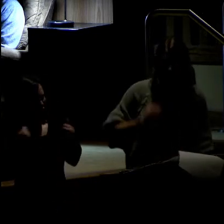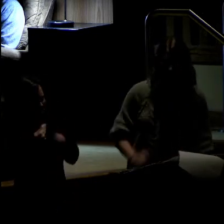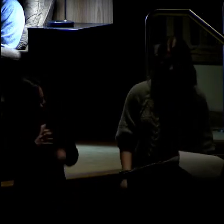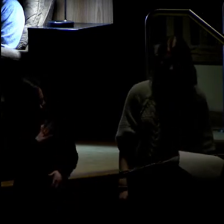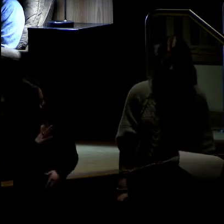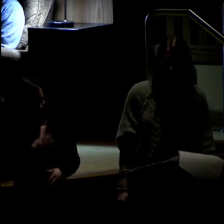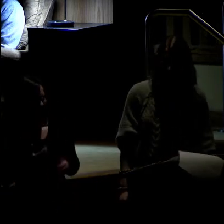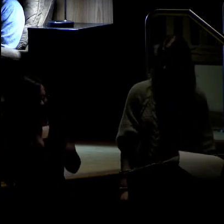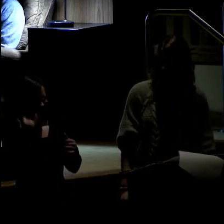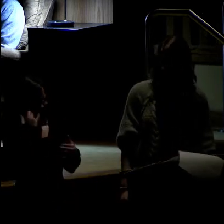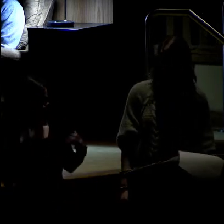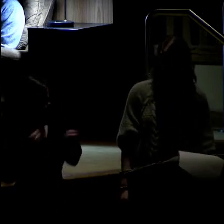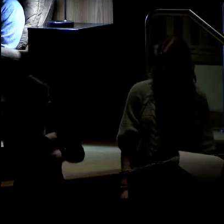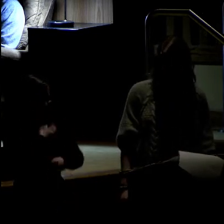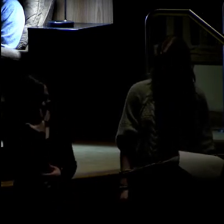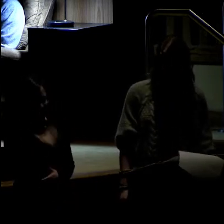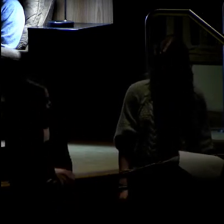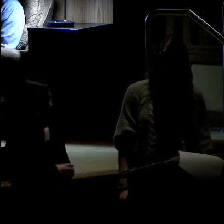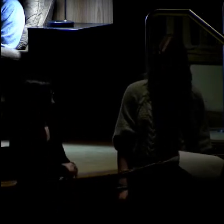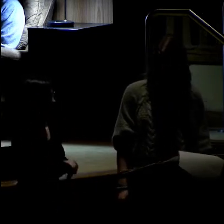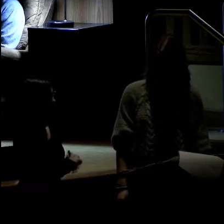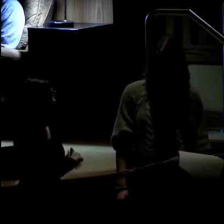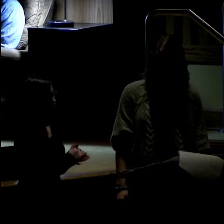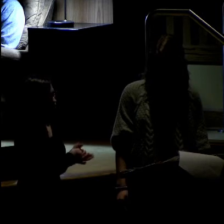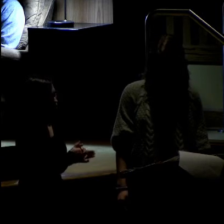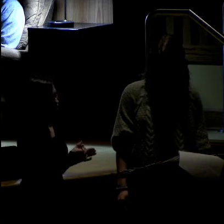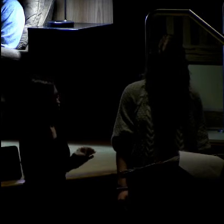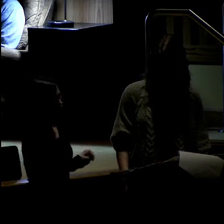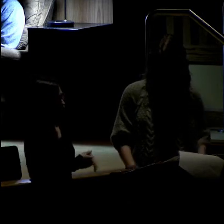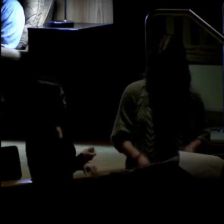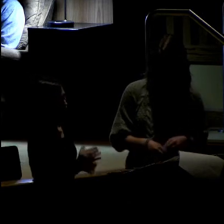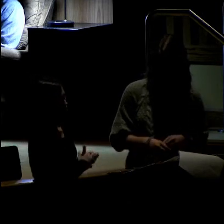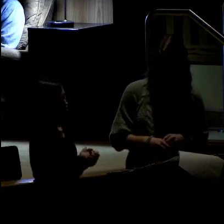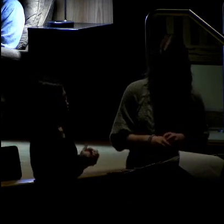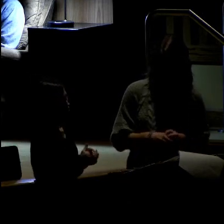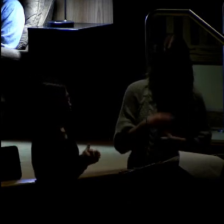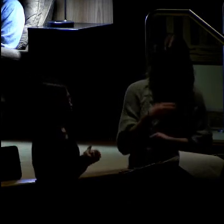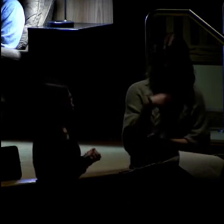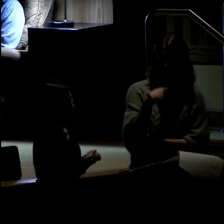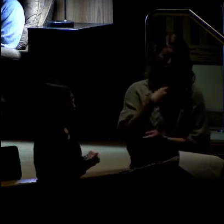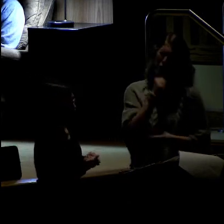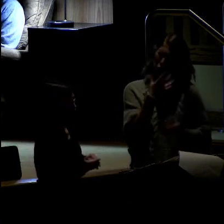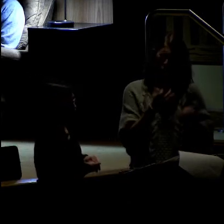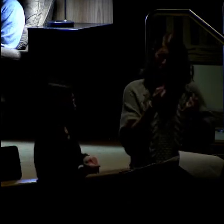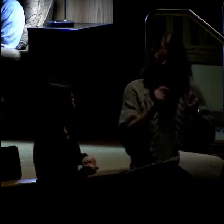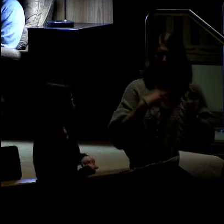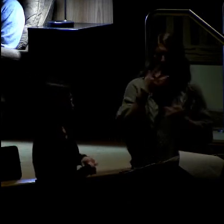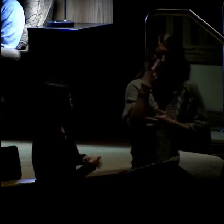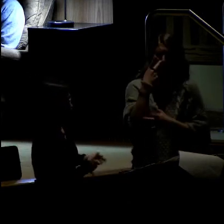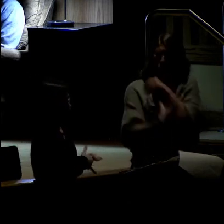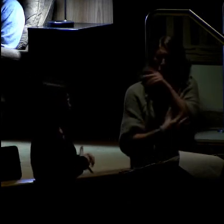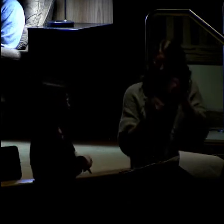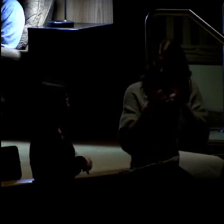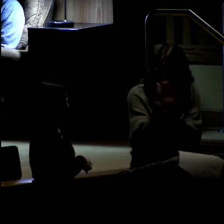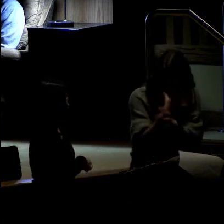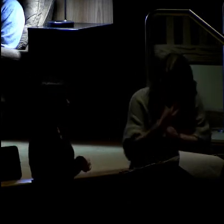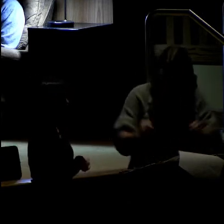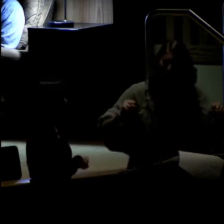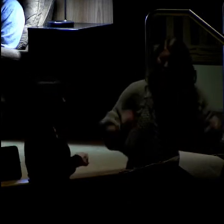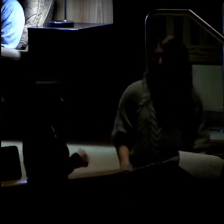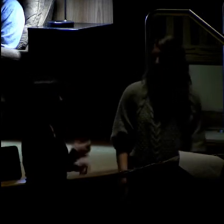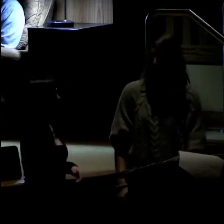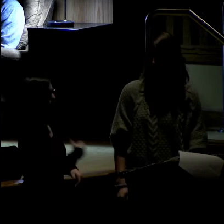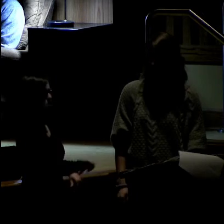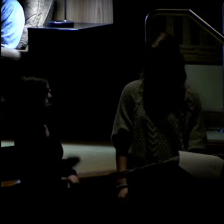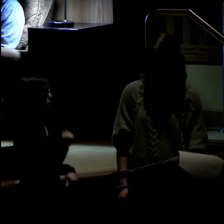toy? I suppose so, Mom. But not as much as I would like to see that poor family saved. I've got to hand it to you, kids. Your father would be so